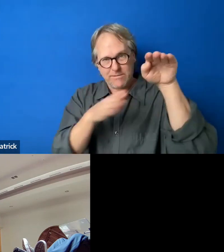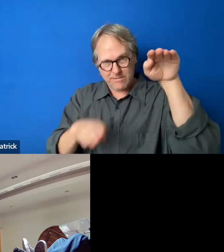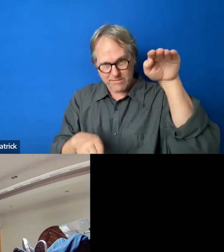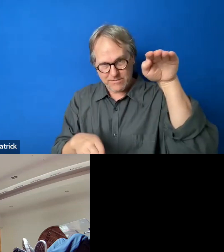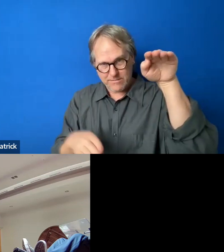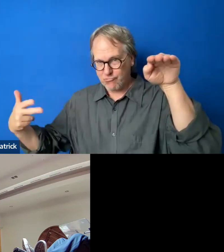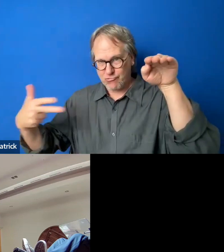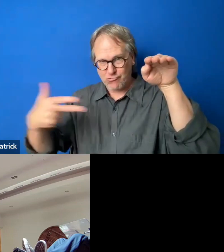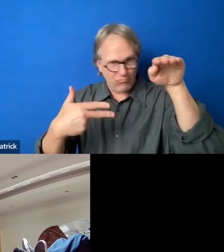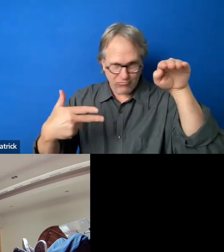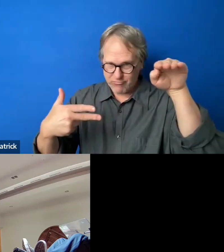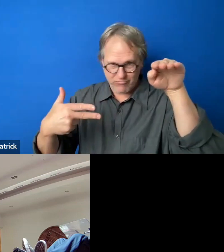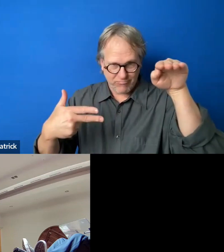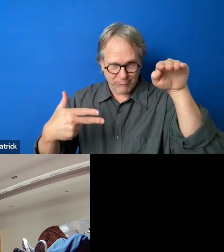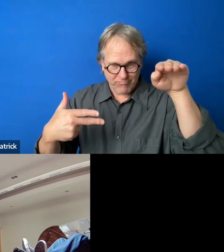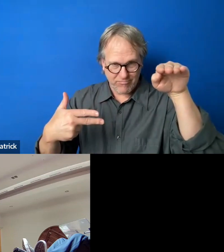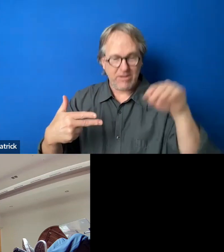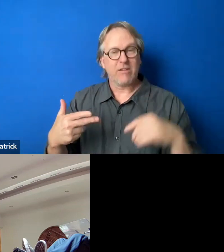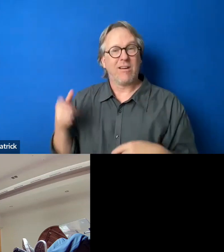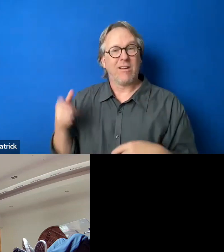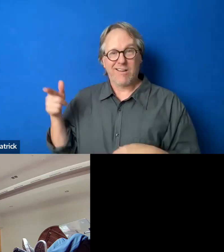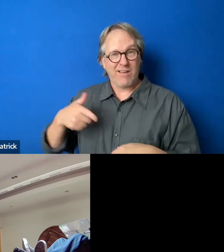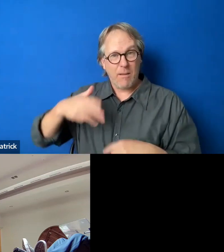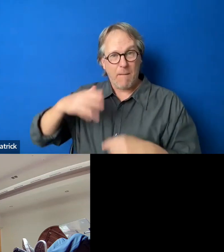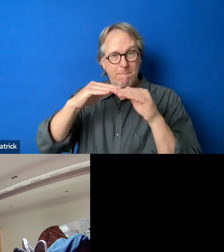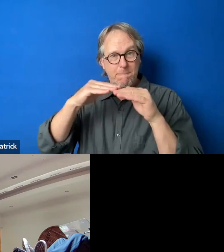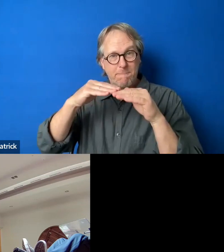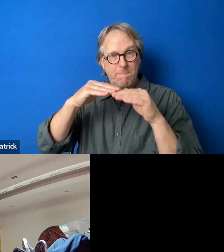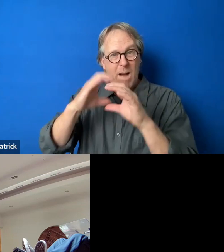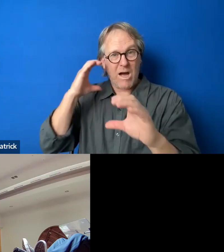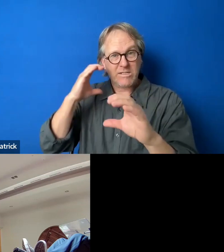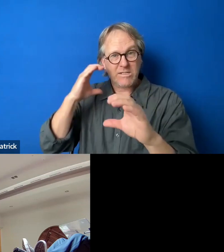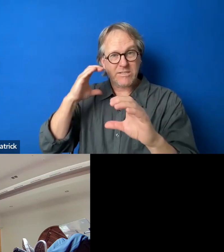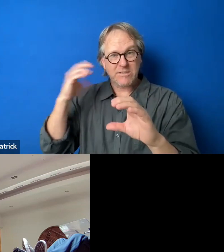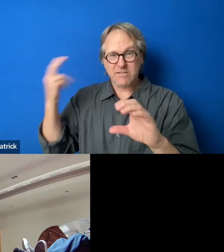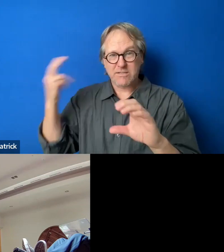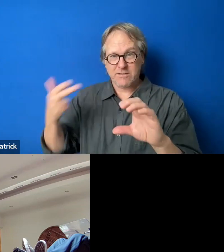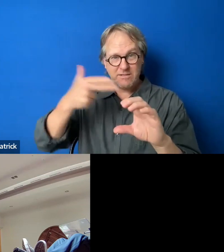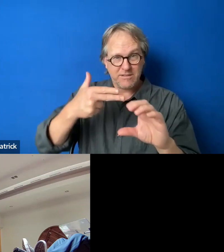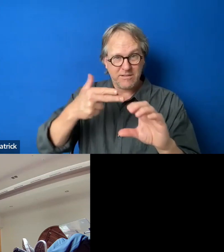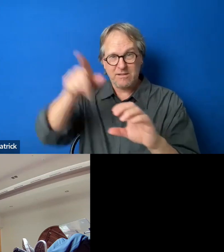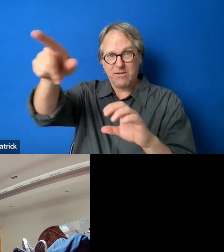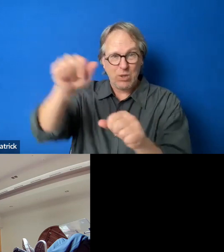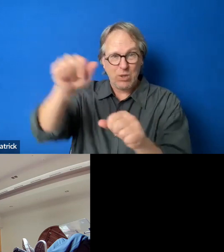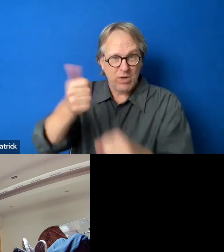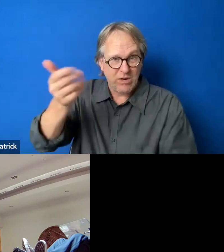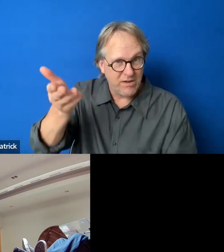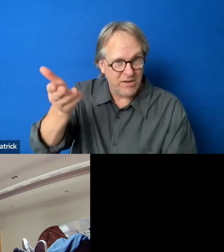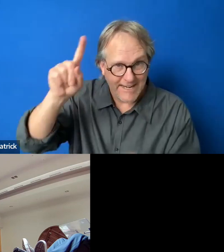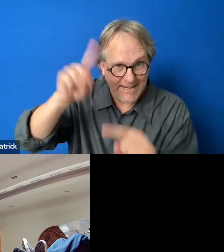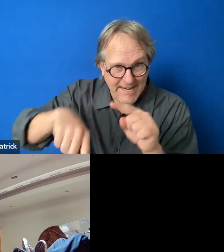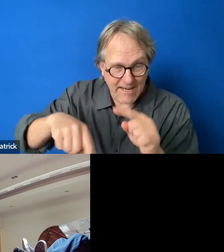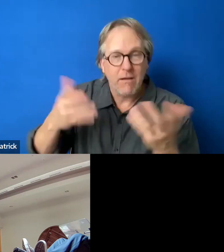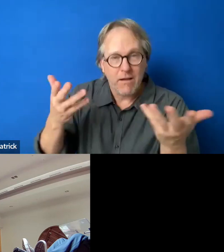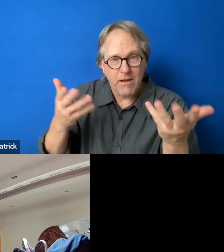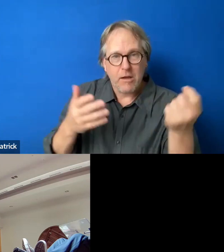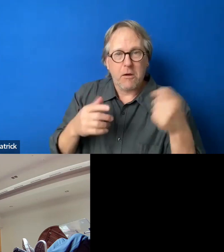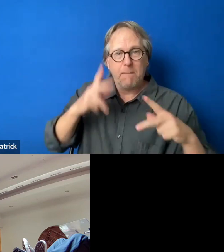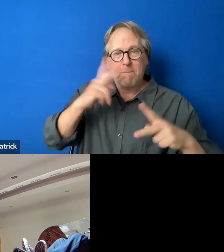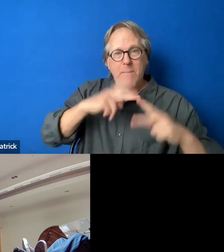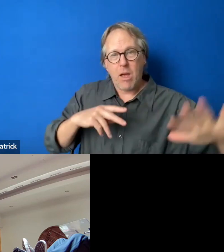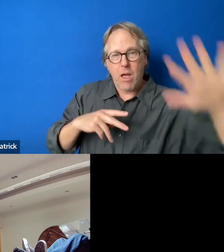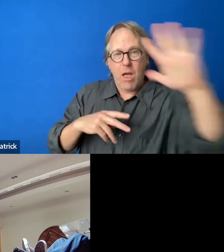ride the bus, I can't go to work. You know, it was a very practical thing that with all of those